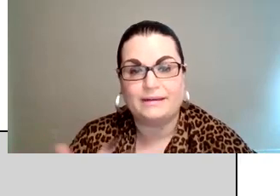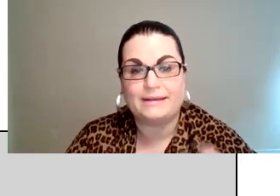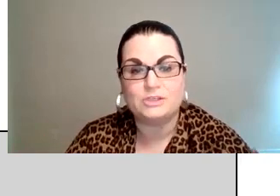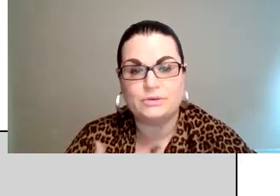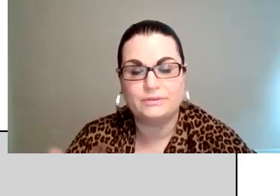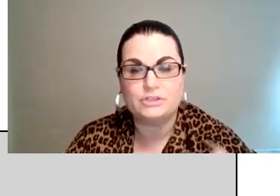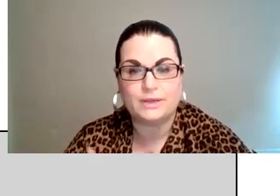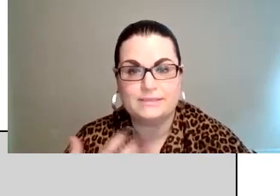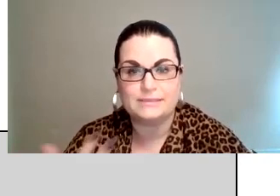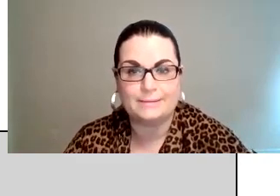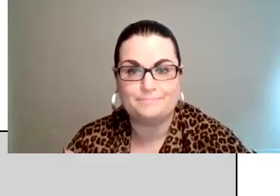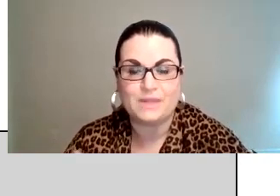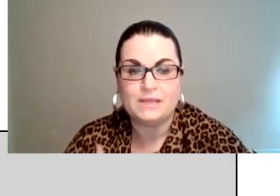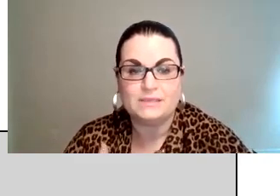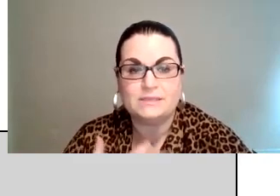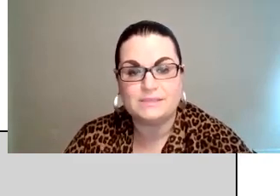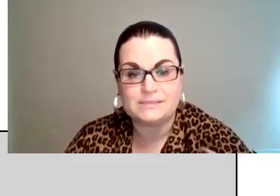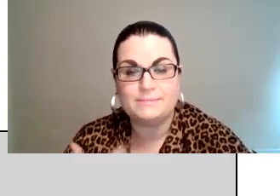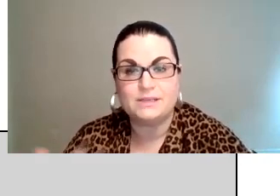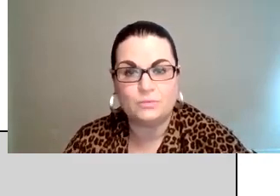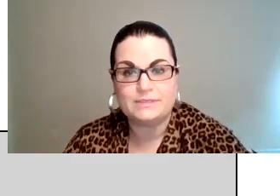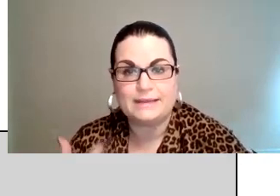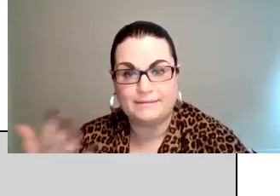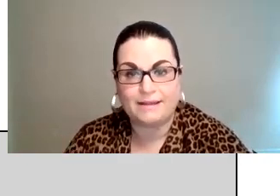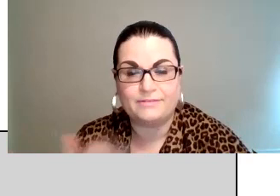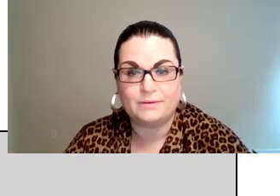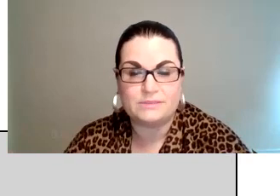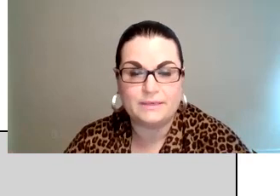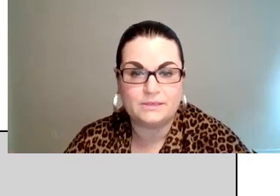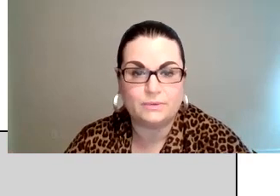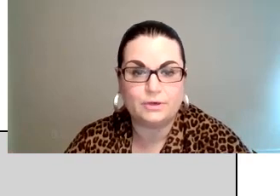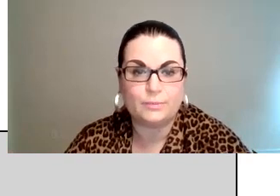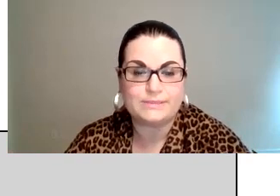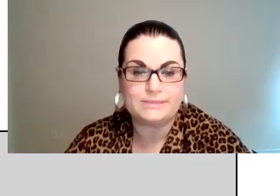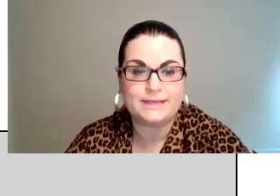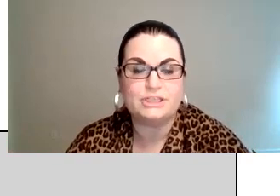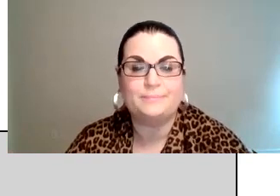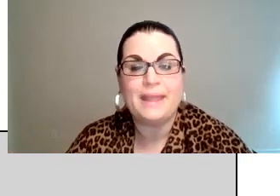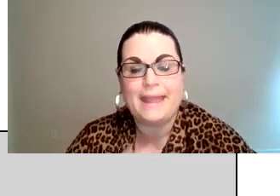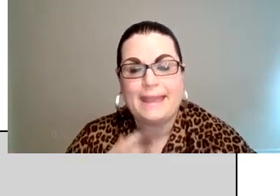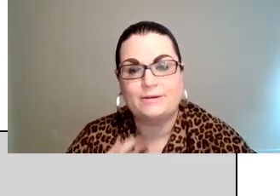of Canada. And it sort of illustrates some of the steps that you would take that Afnan was speaking to in her